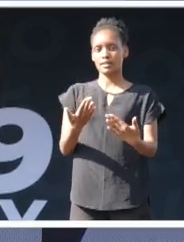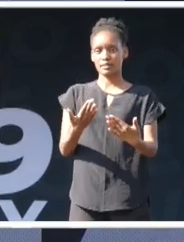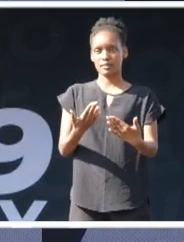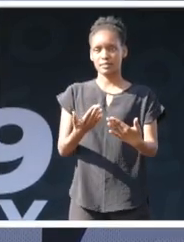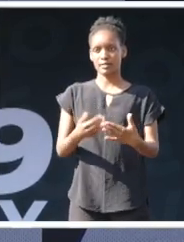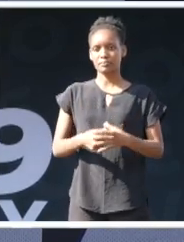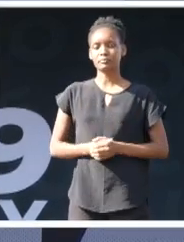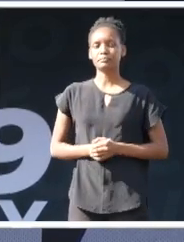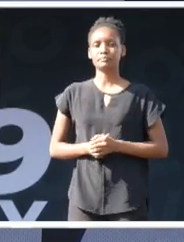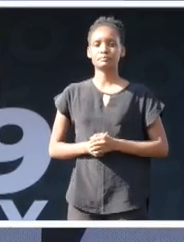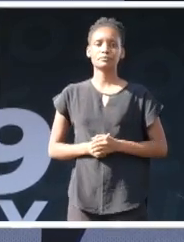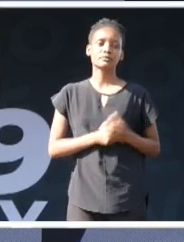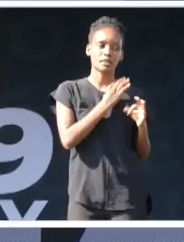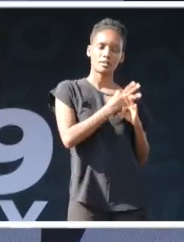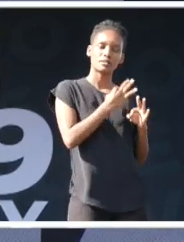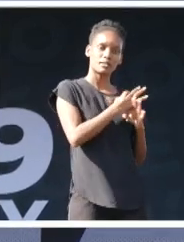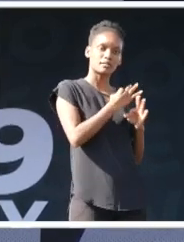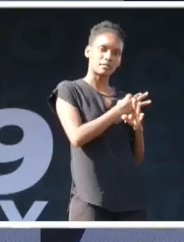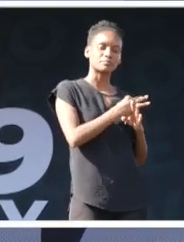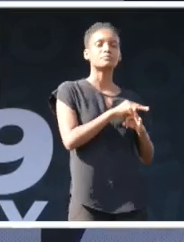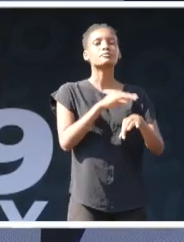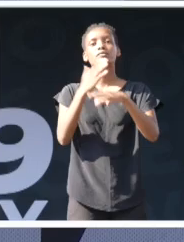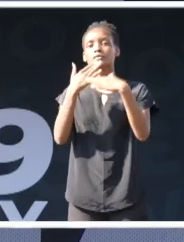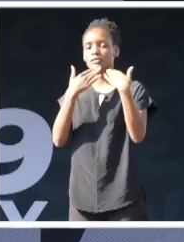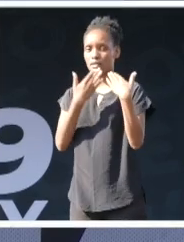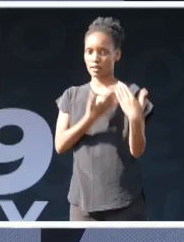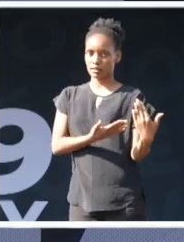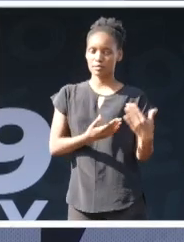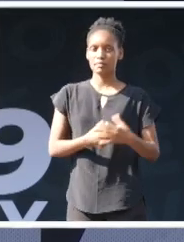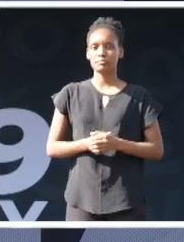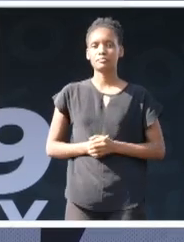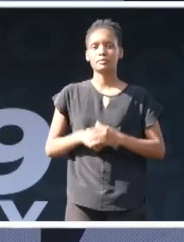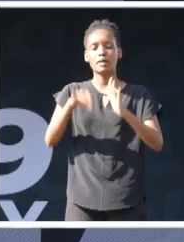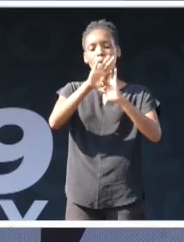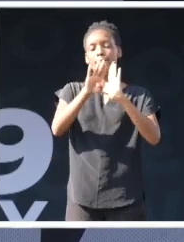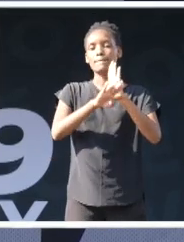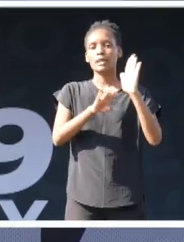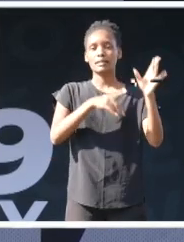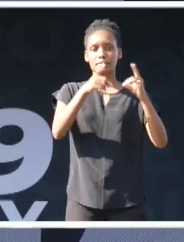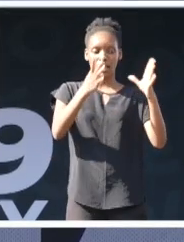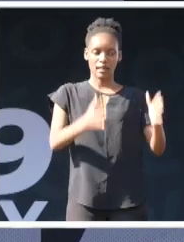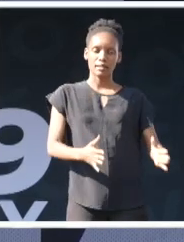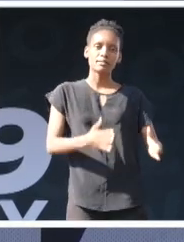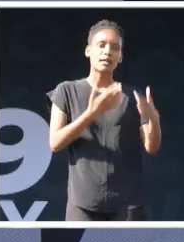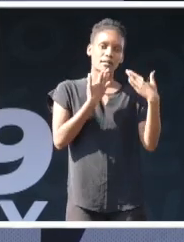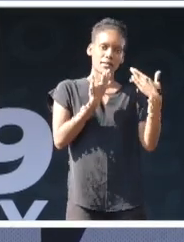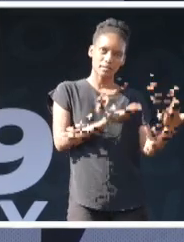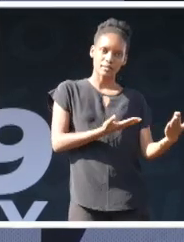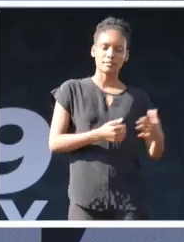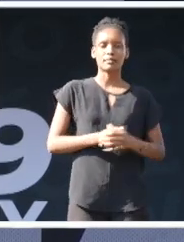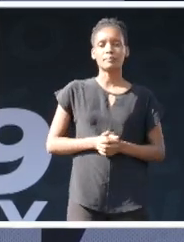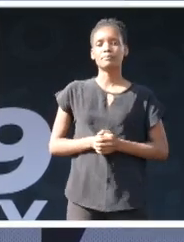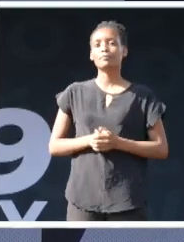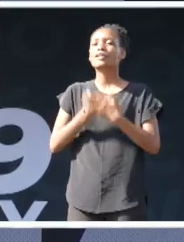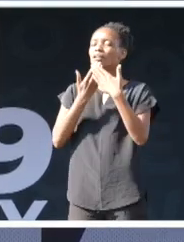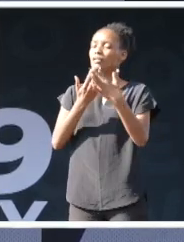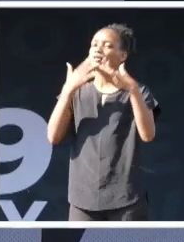Tatana Moahi, Nakelsa Program Director. Thank you very